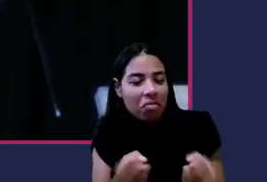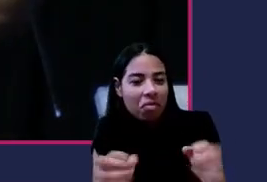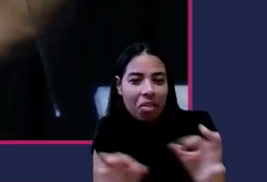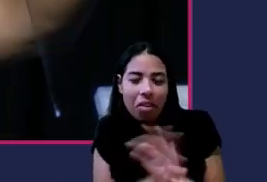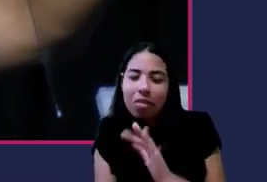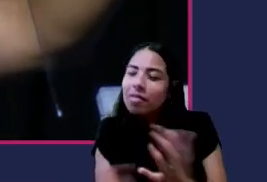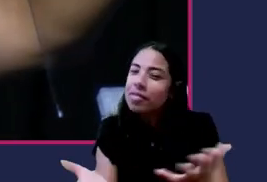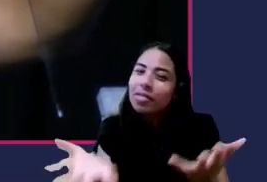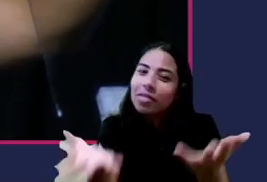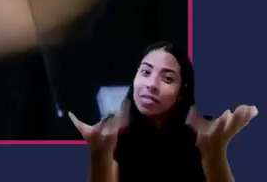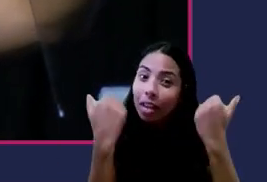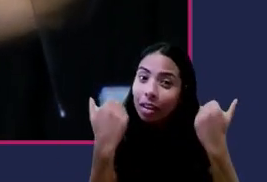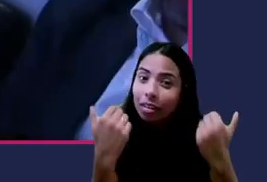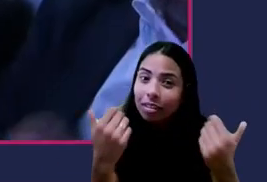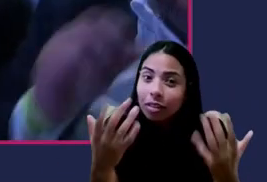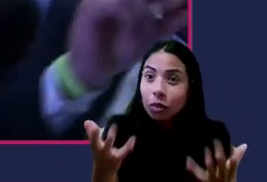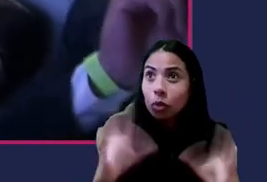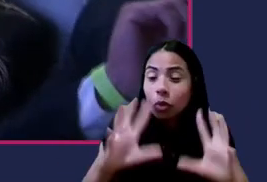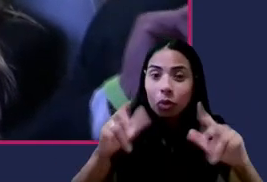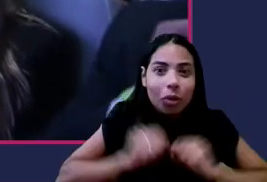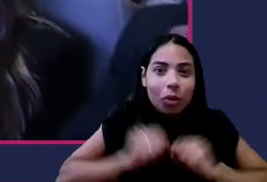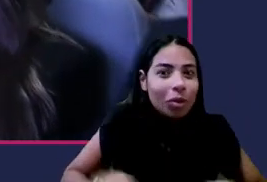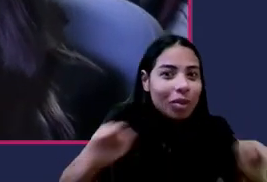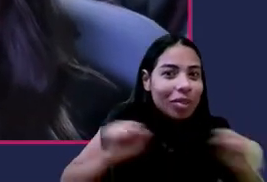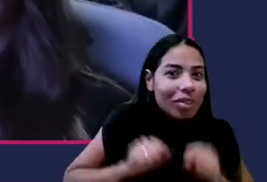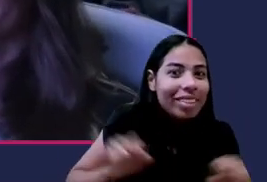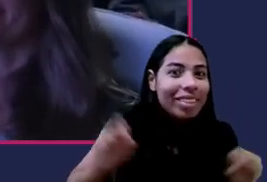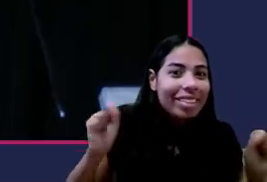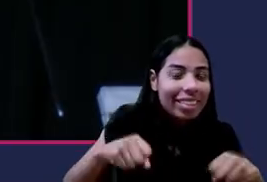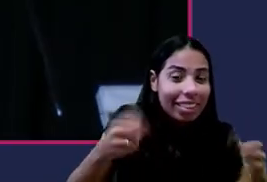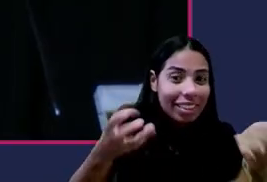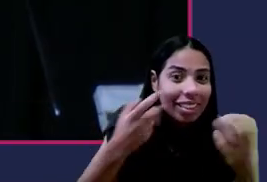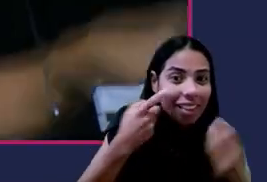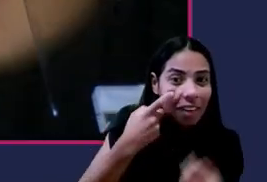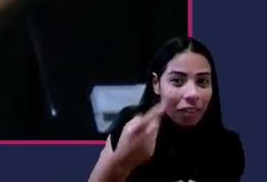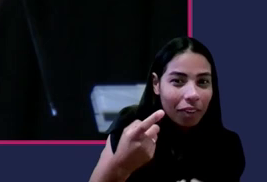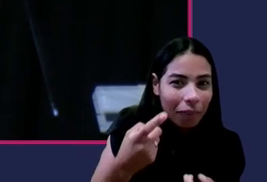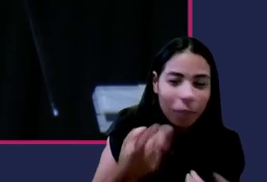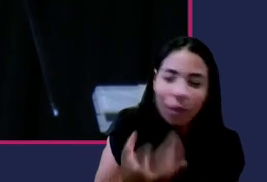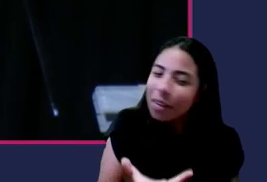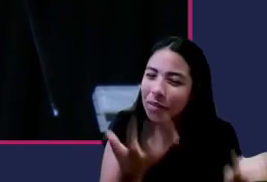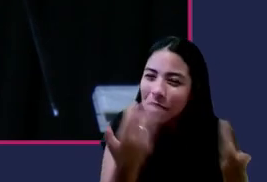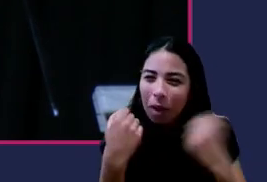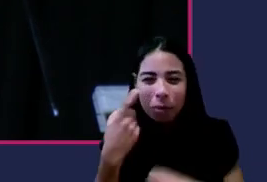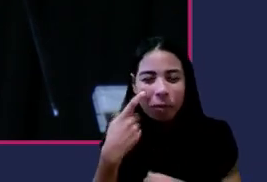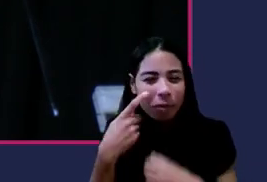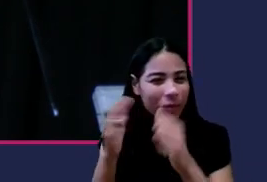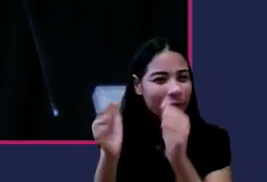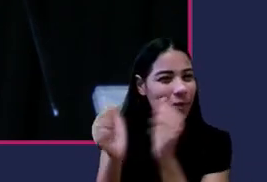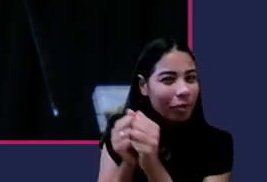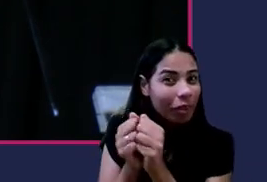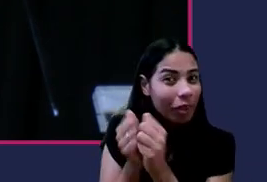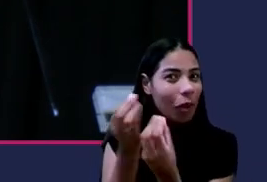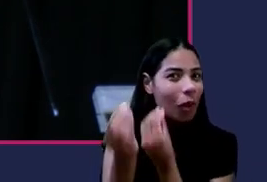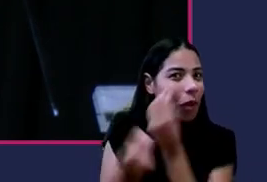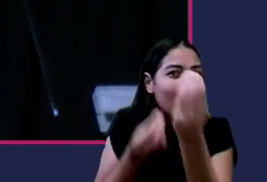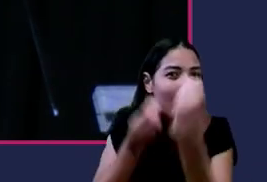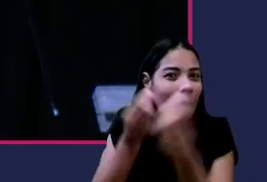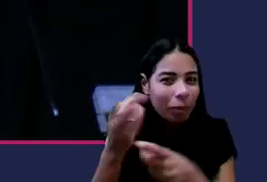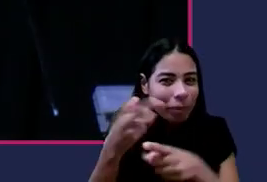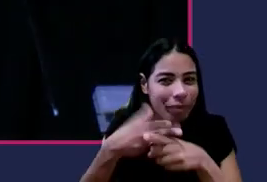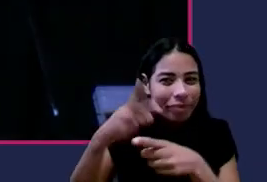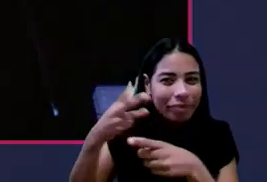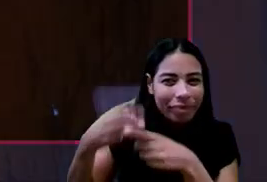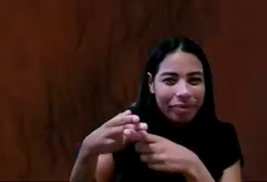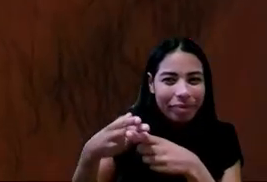Leaving Israel? Are you ready? Tell me, are you ready? Okay, let's run the VT so you can